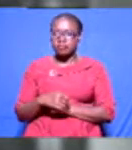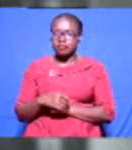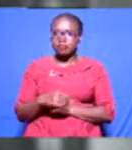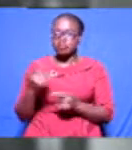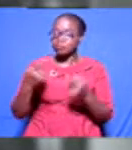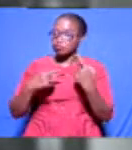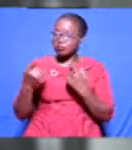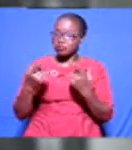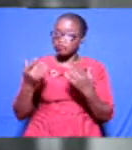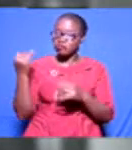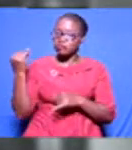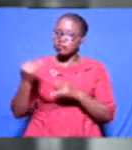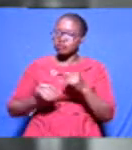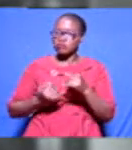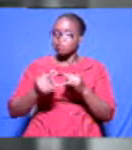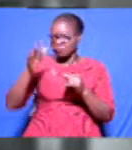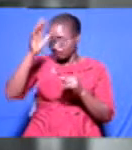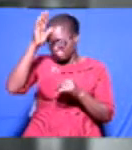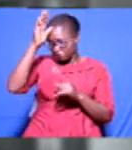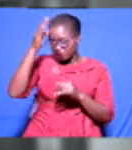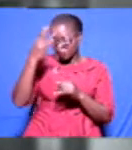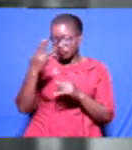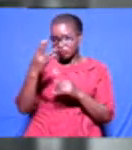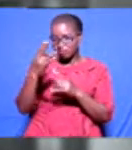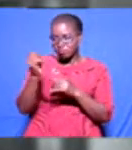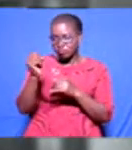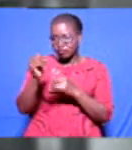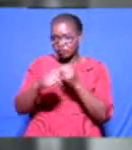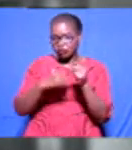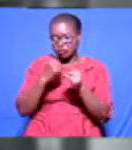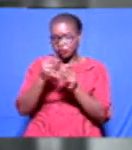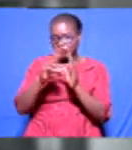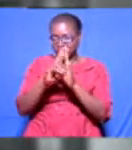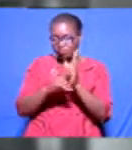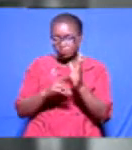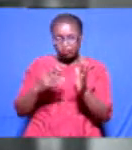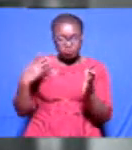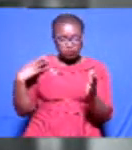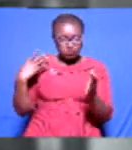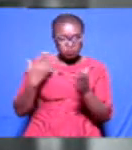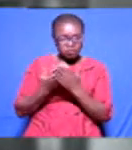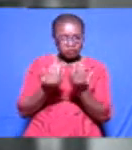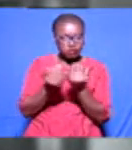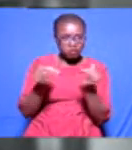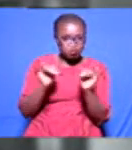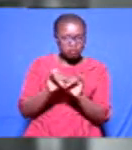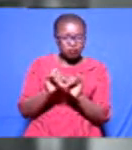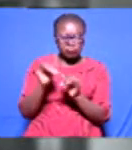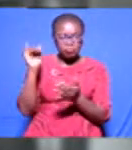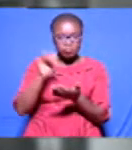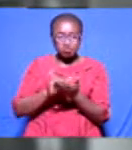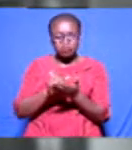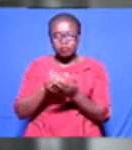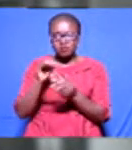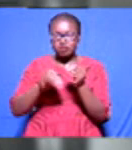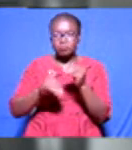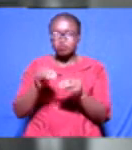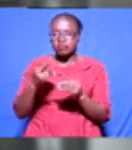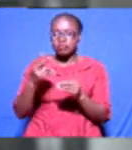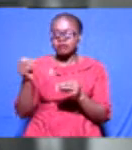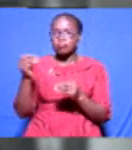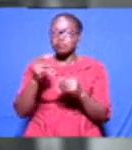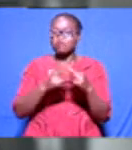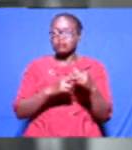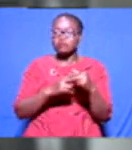brought an end to KANU's four decades rule since independence. Kibaki got re-elected in 2007 for his